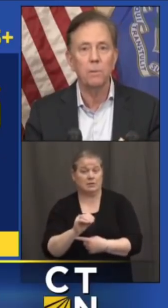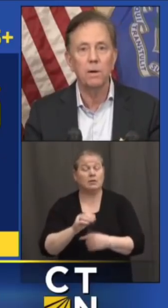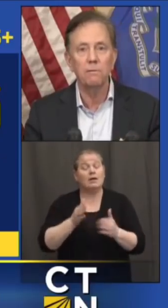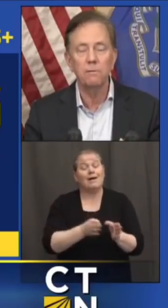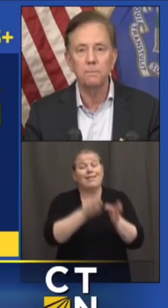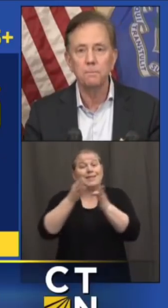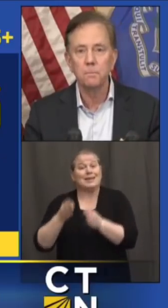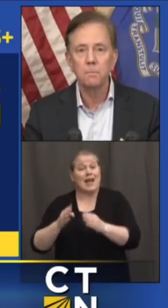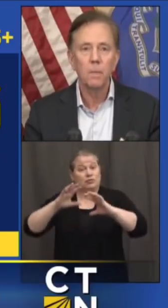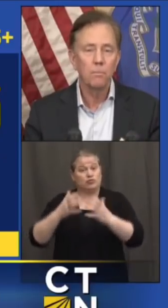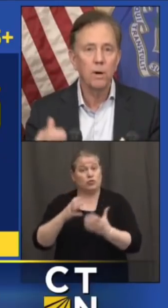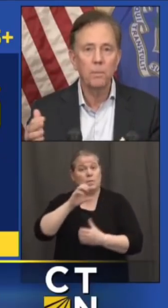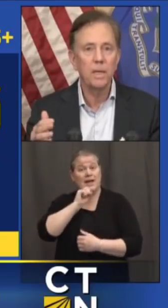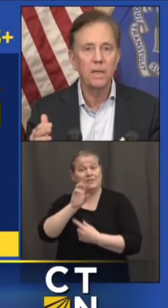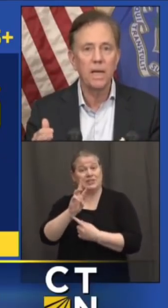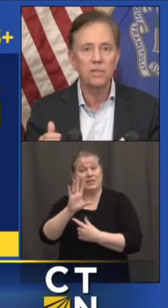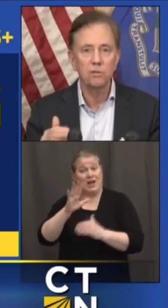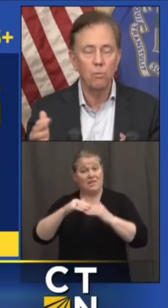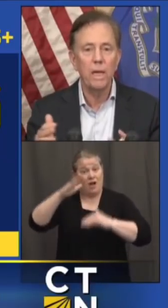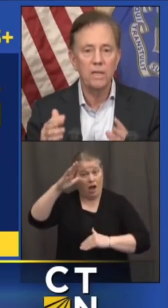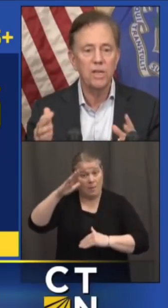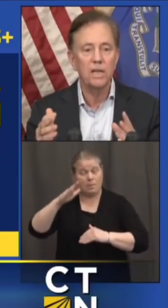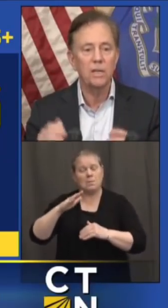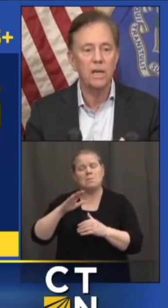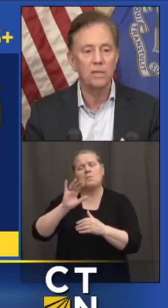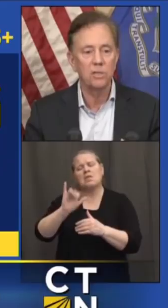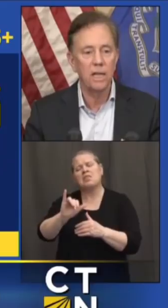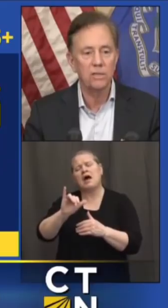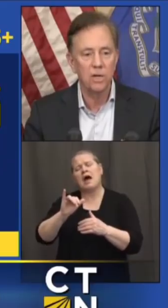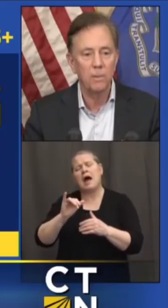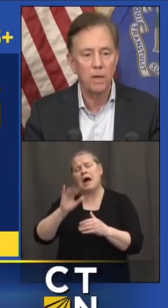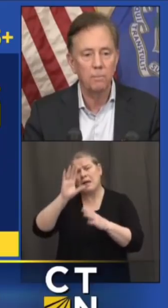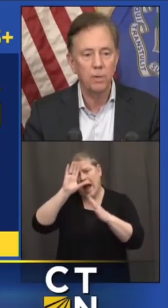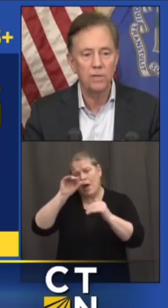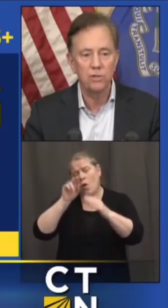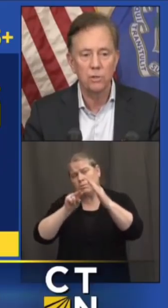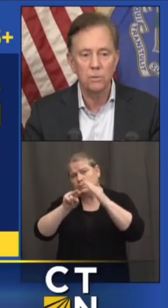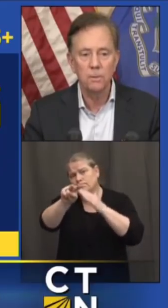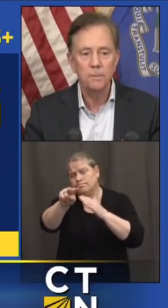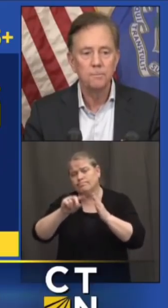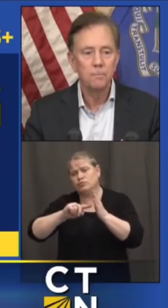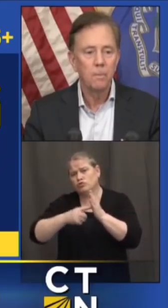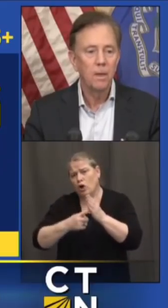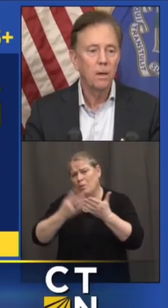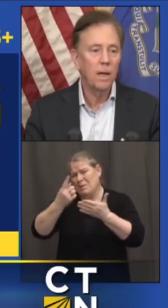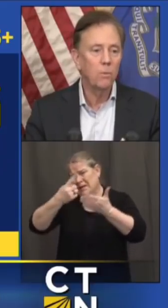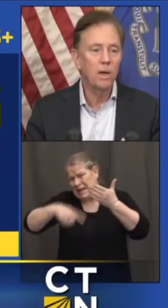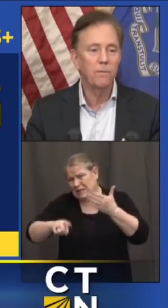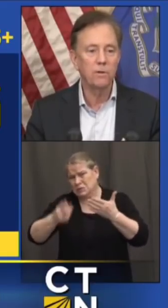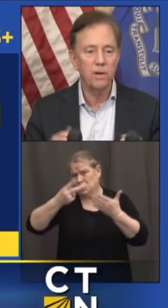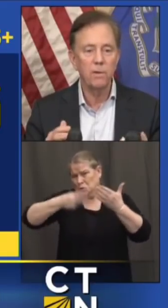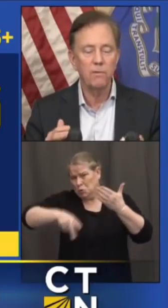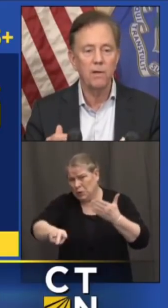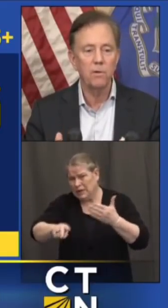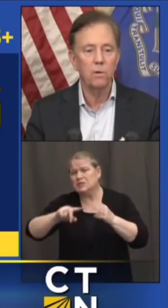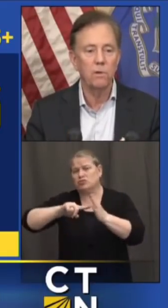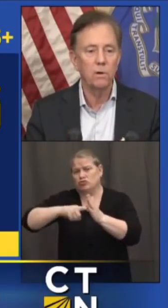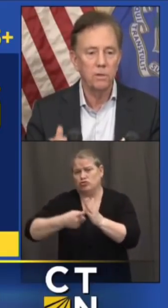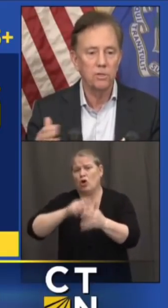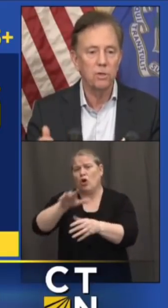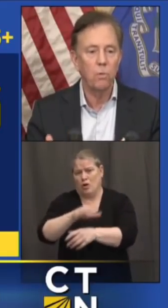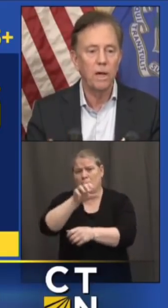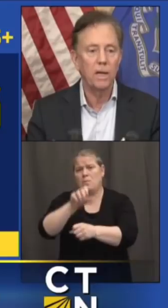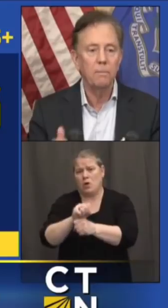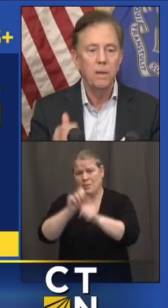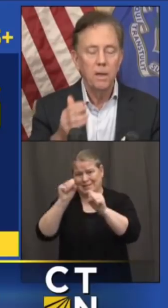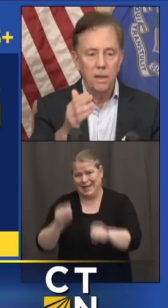65 and above, probably in the next week, 10 days. So that's coming up pretty soon. Anyway, if you're 75 and over,